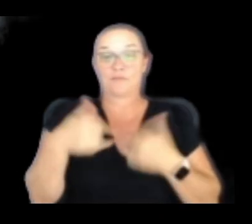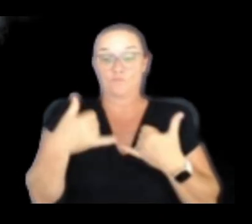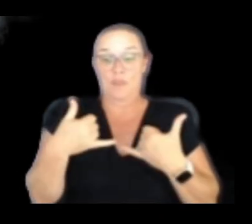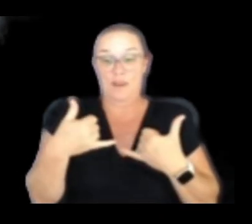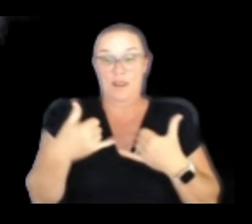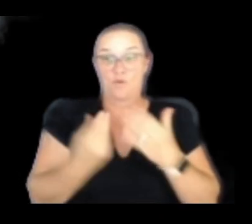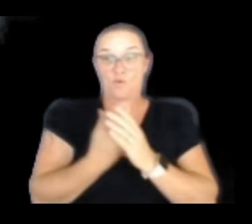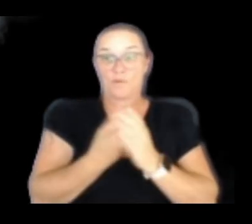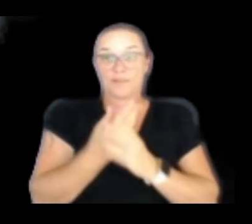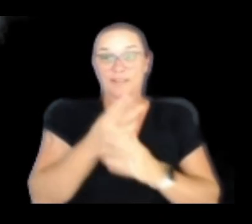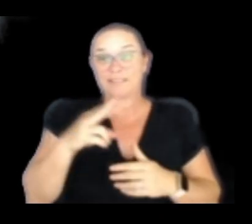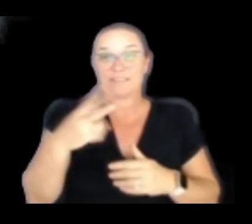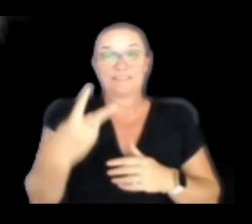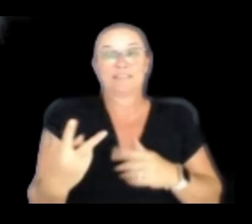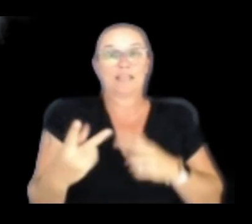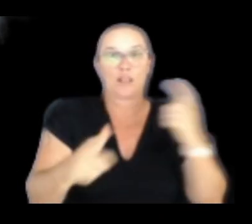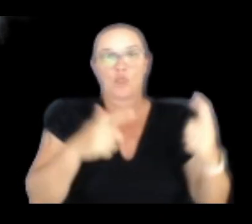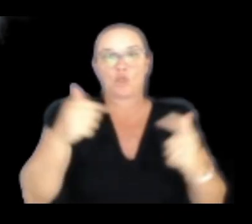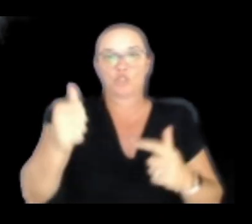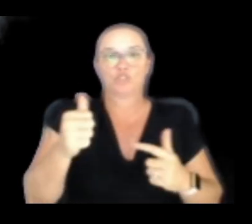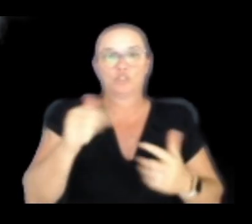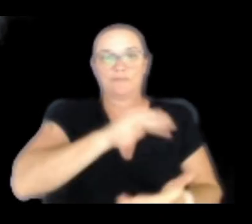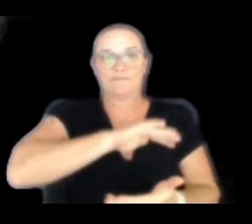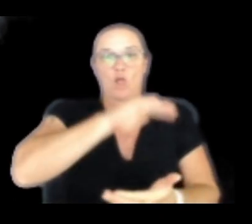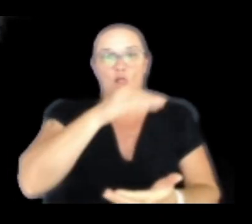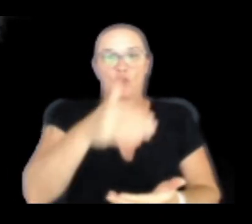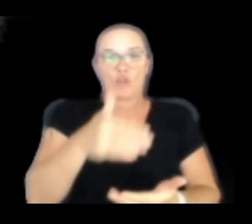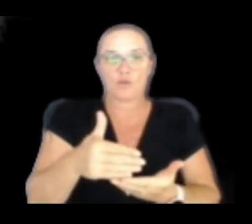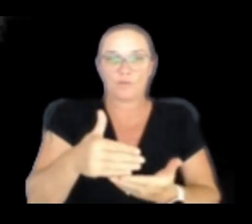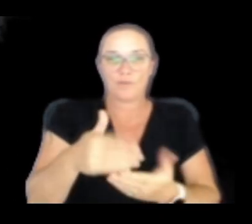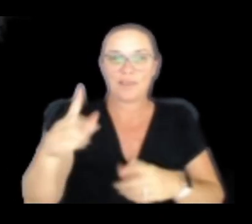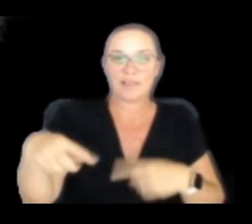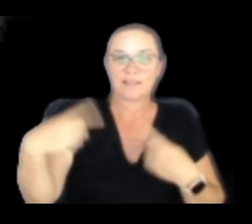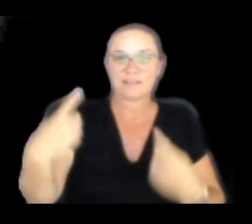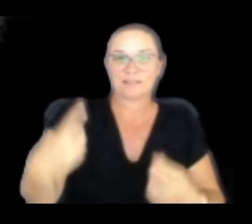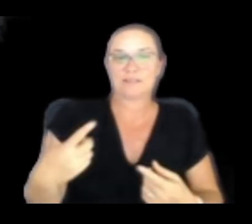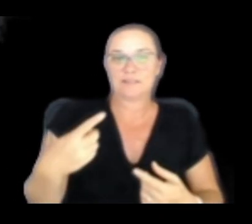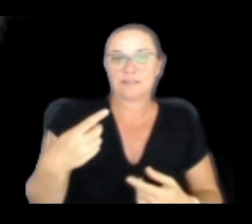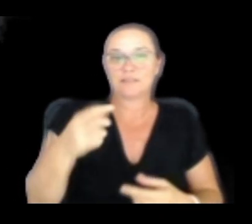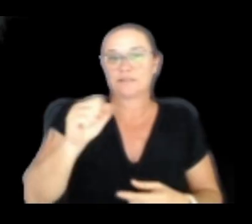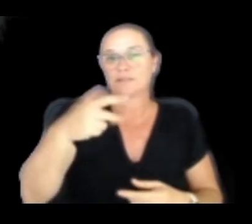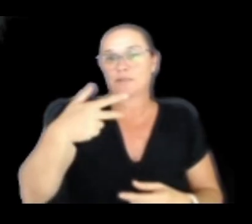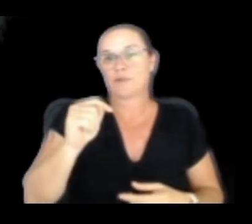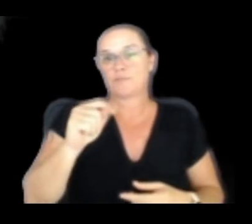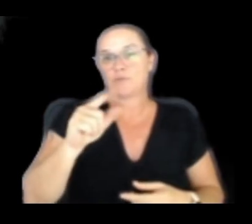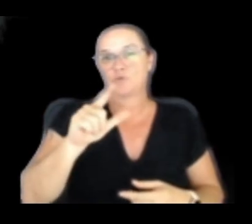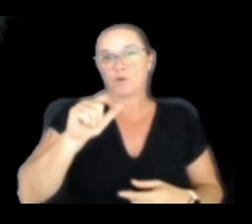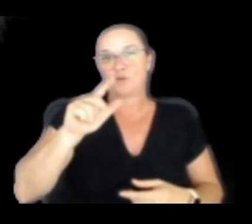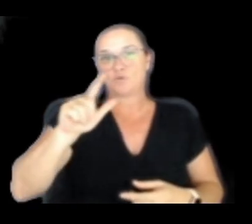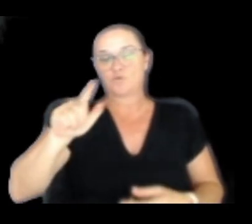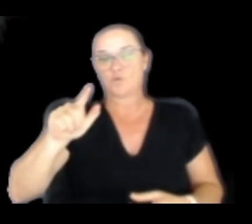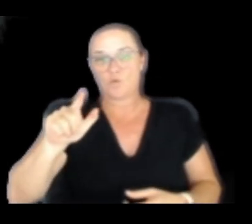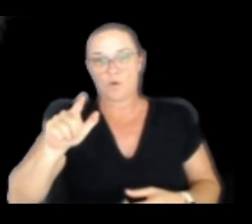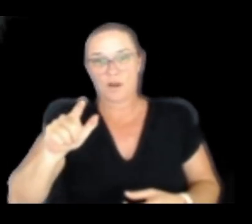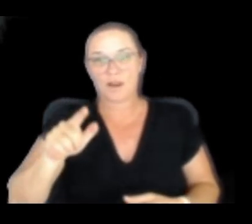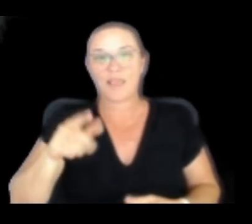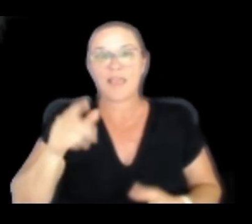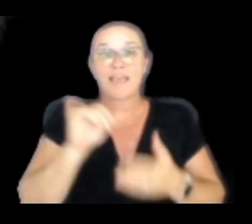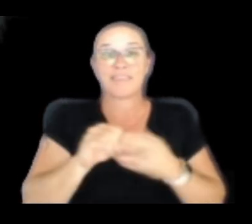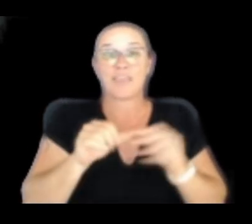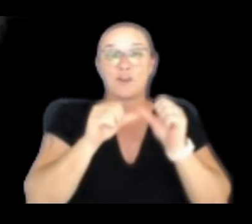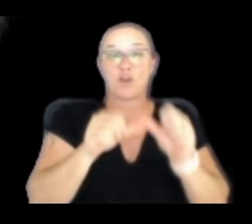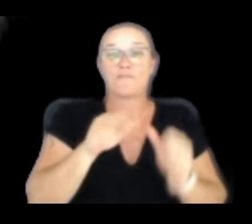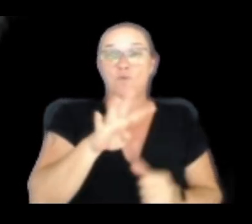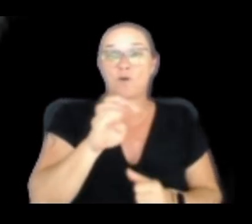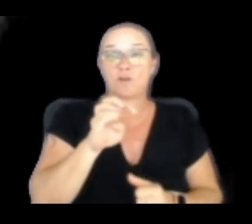second largest volume after the one in September 2021. That one lasted 444 days, and